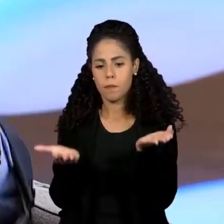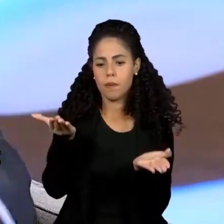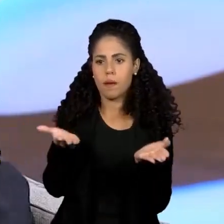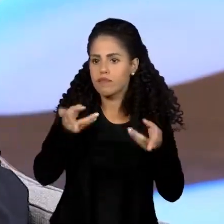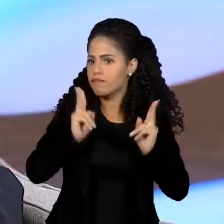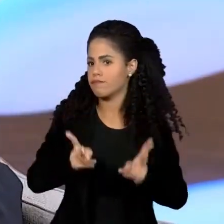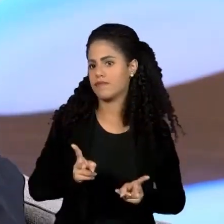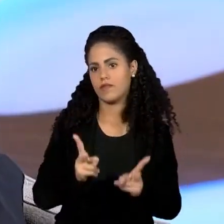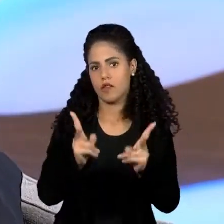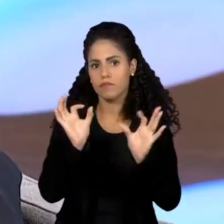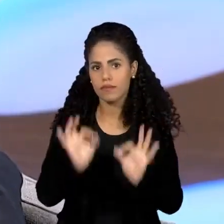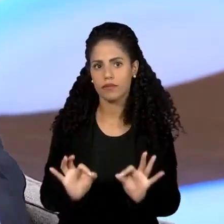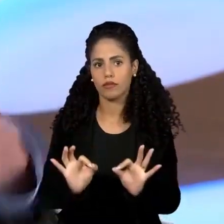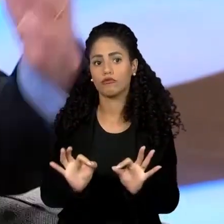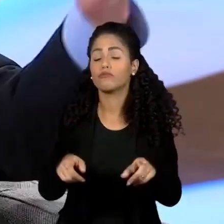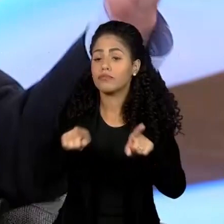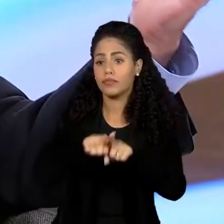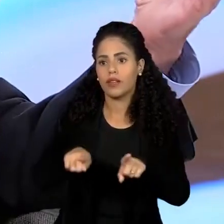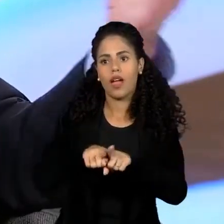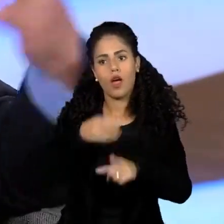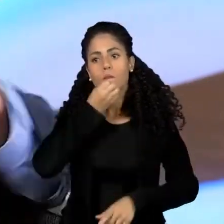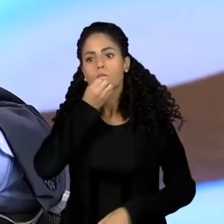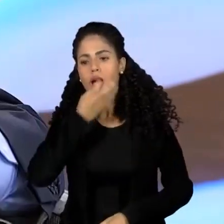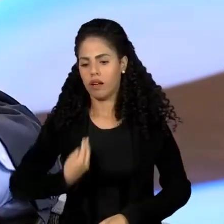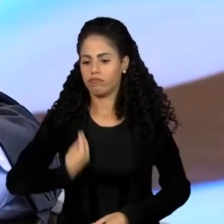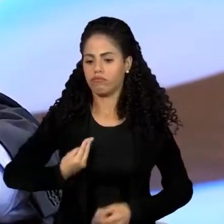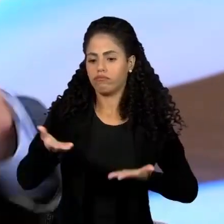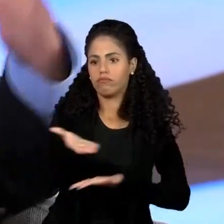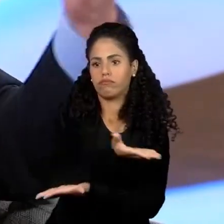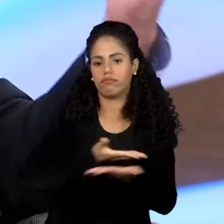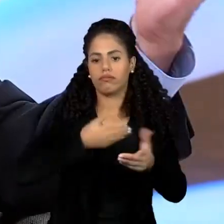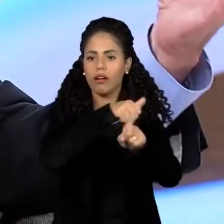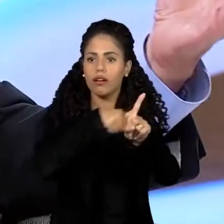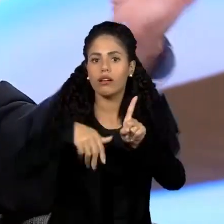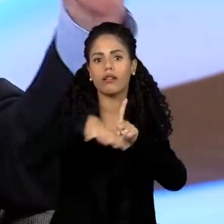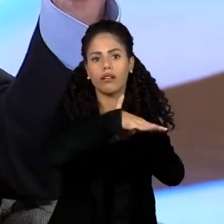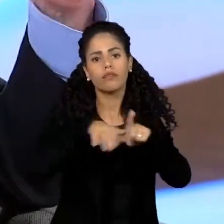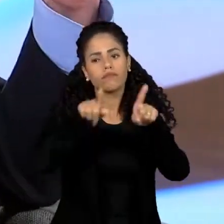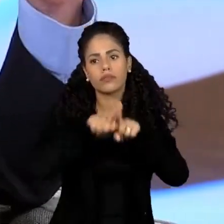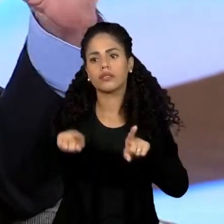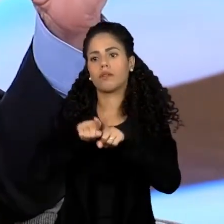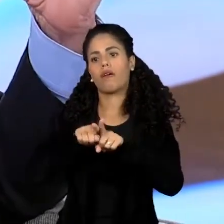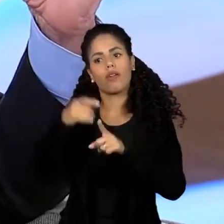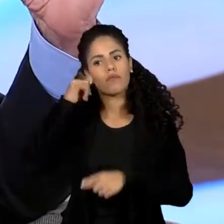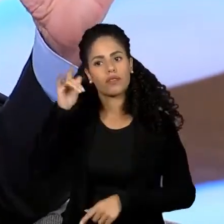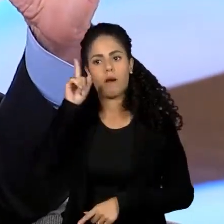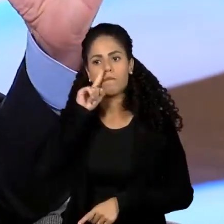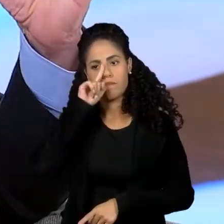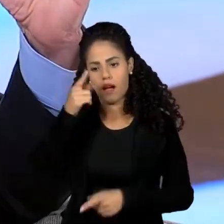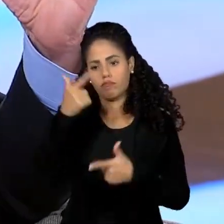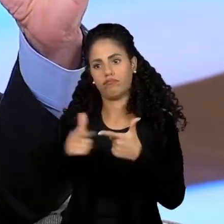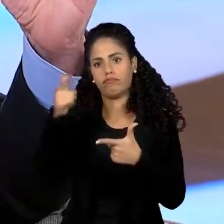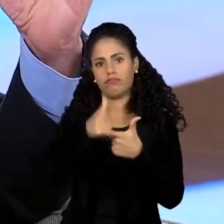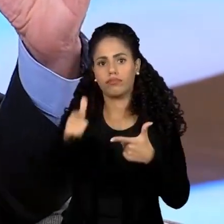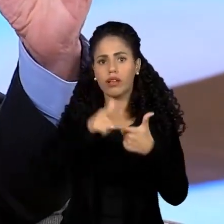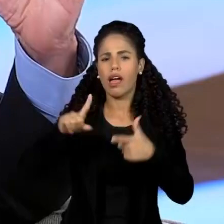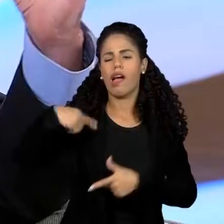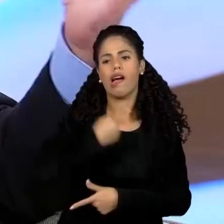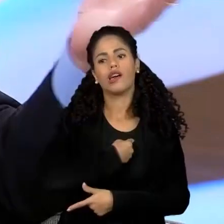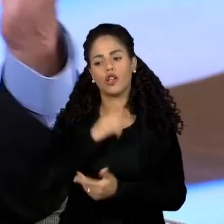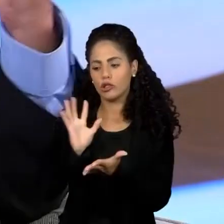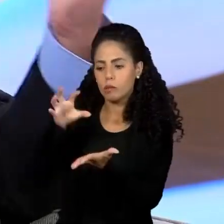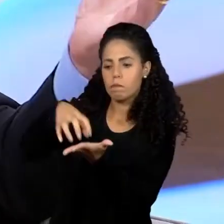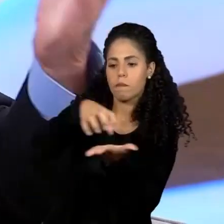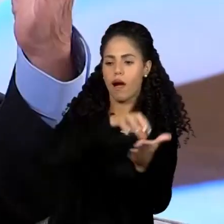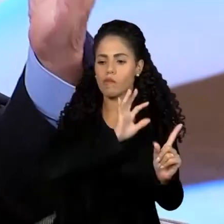balance. Social welfare and the harms versus the dangers, and we try to create institutions to make sure there are not